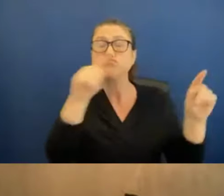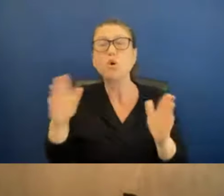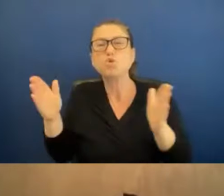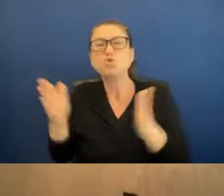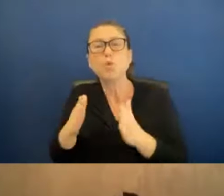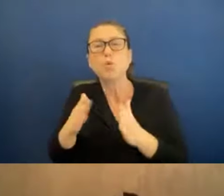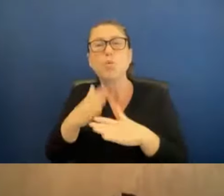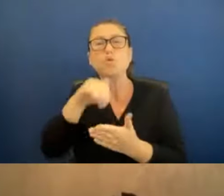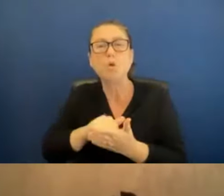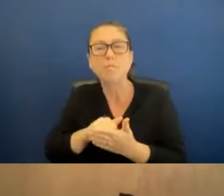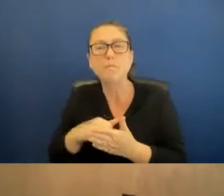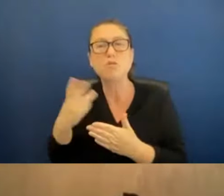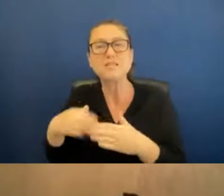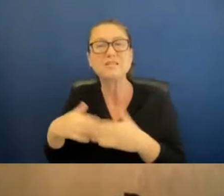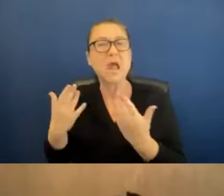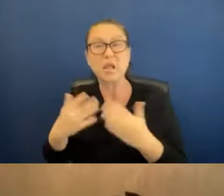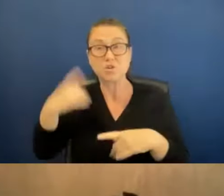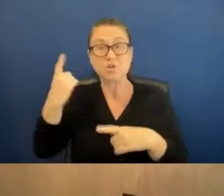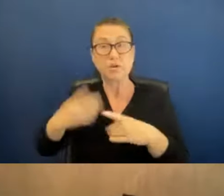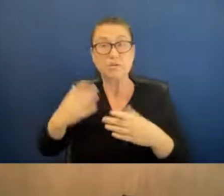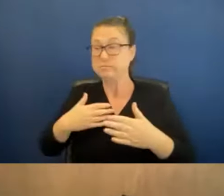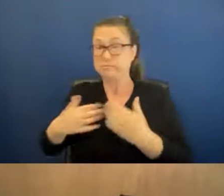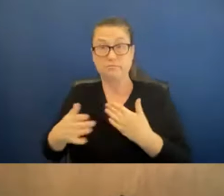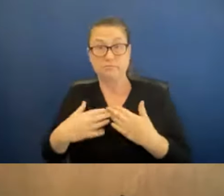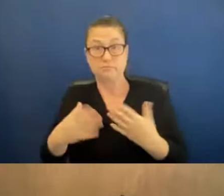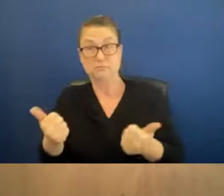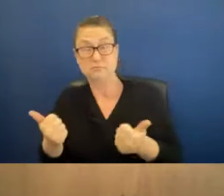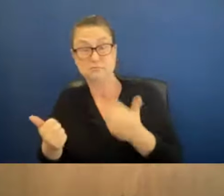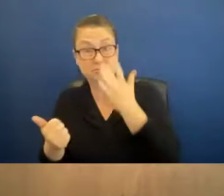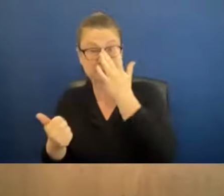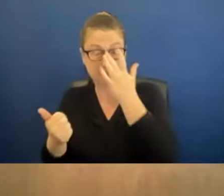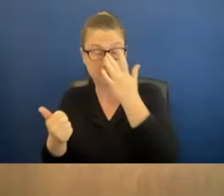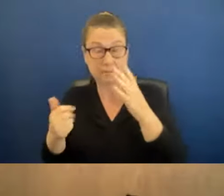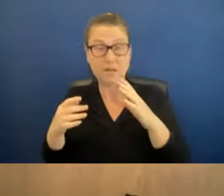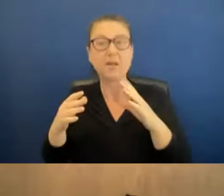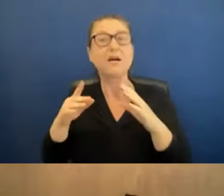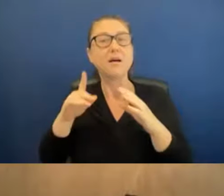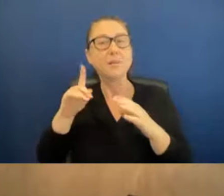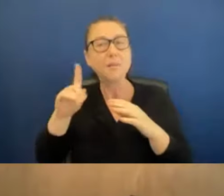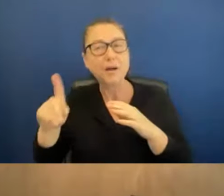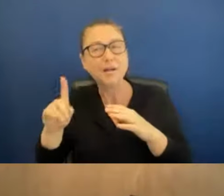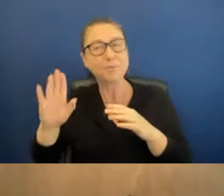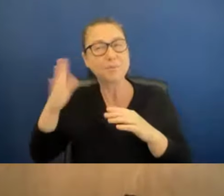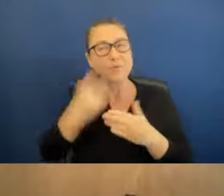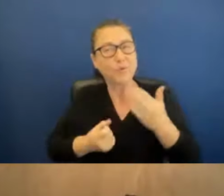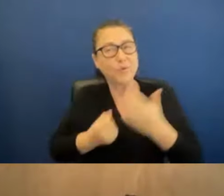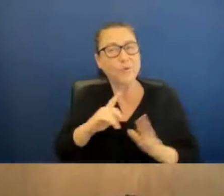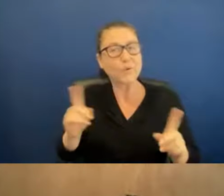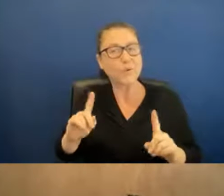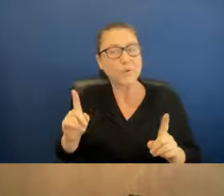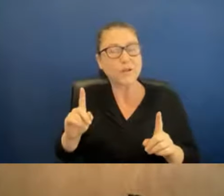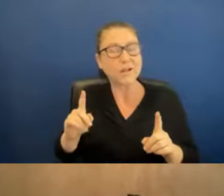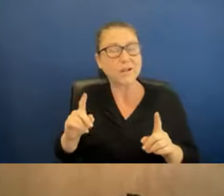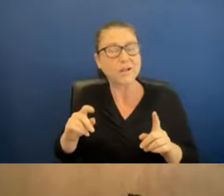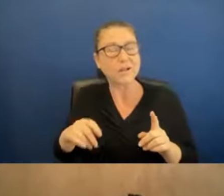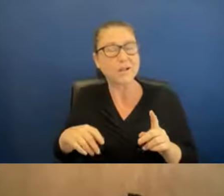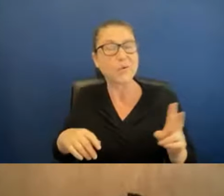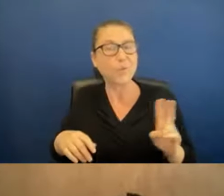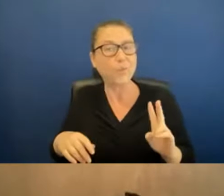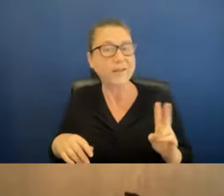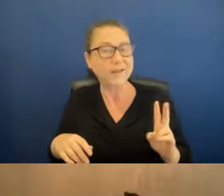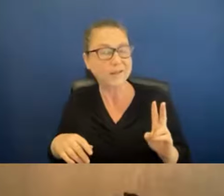um, let's do something quickly together. Um, the thing that had happened before that is that we, we started